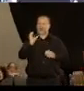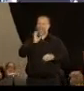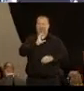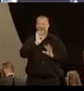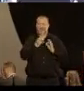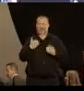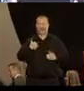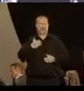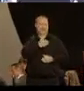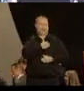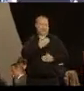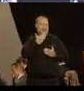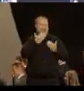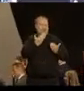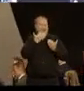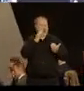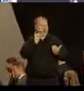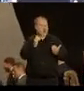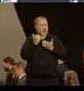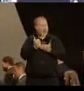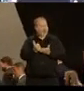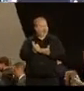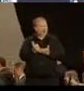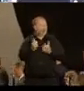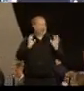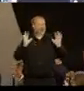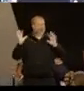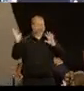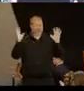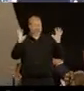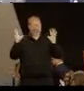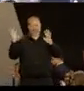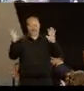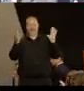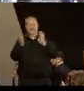say thank you, Planning Committee? There you go.